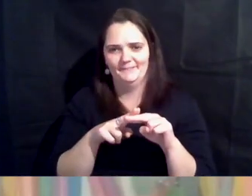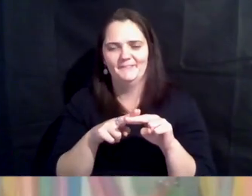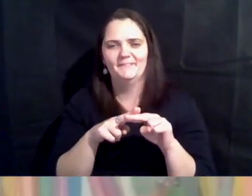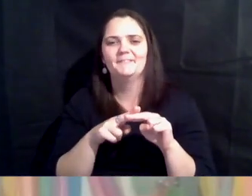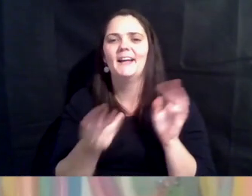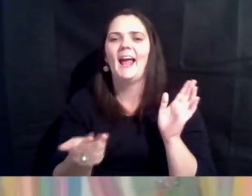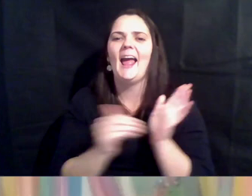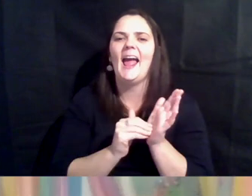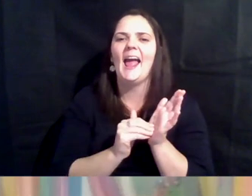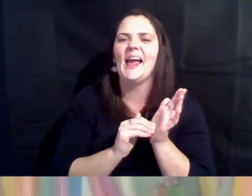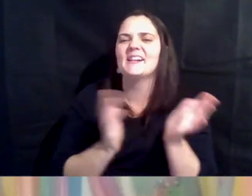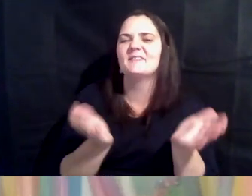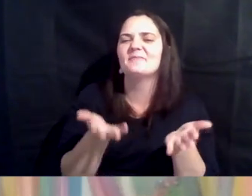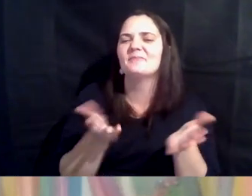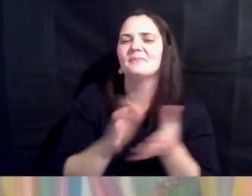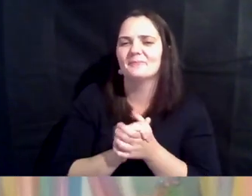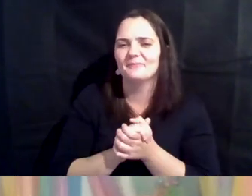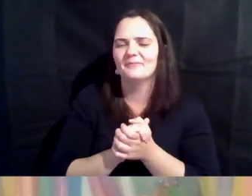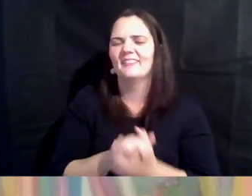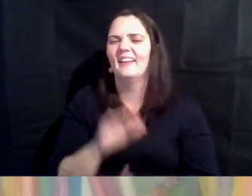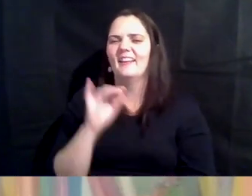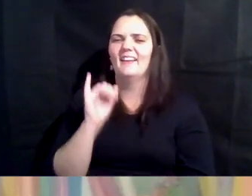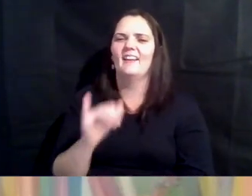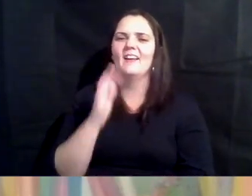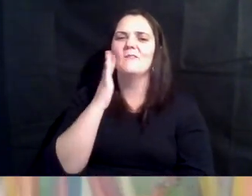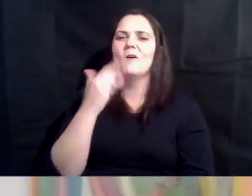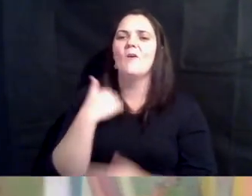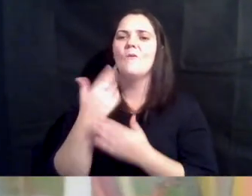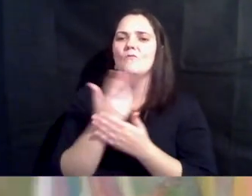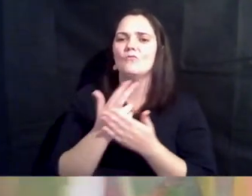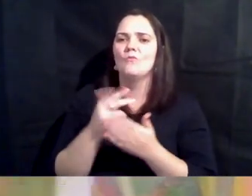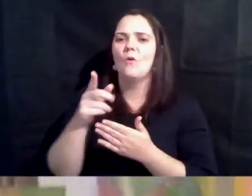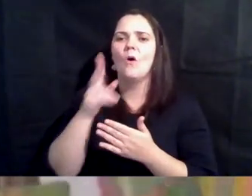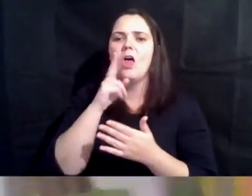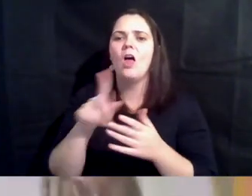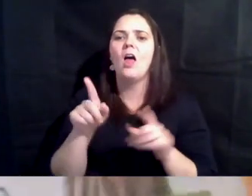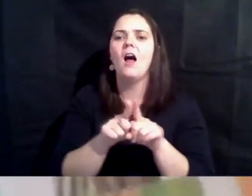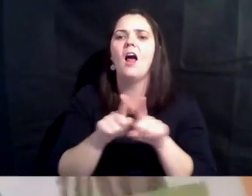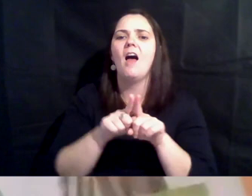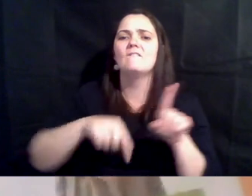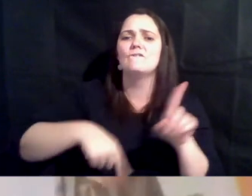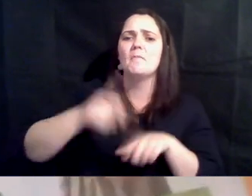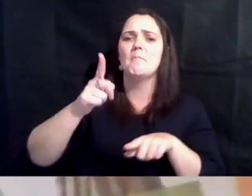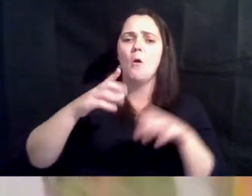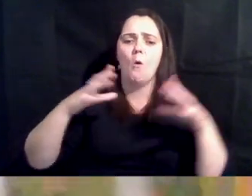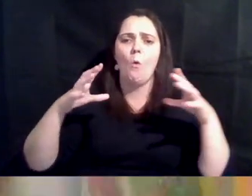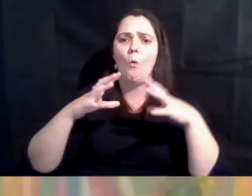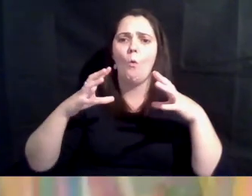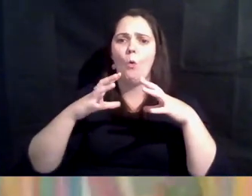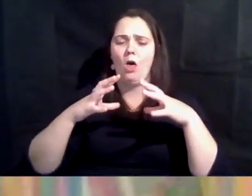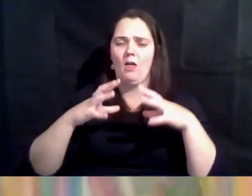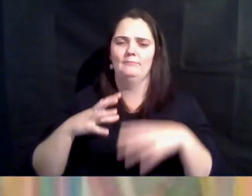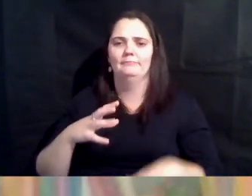Cool. Just for a bit of summon. Oh, they always look like footballs when I draw leaves. Please look at that. That's a small football.